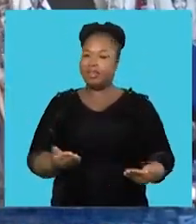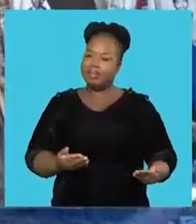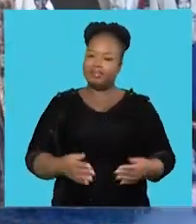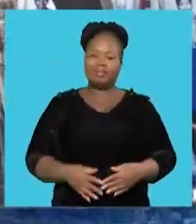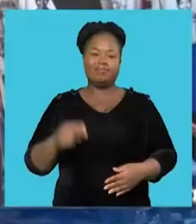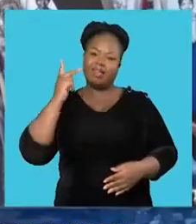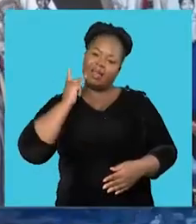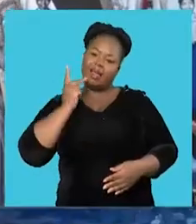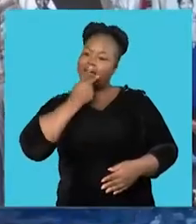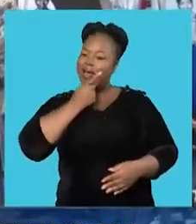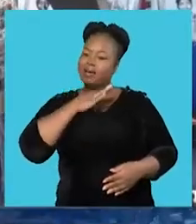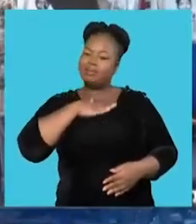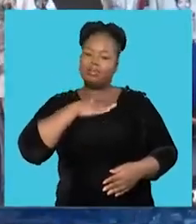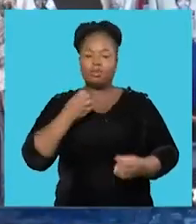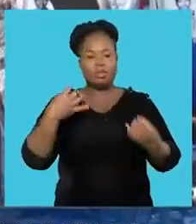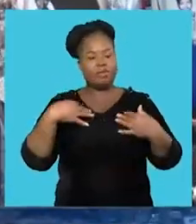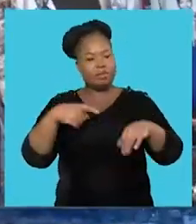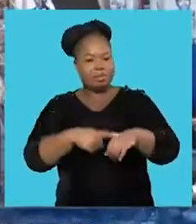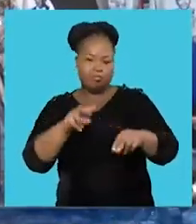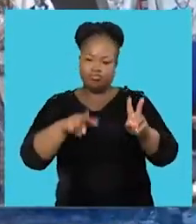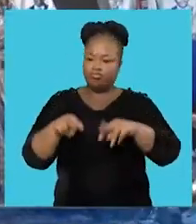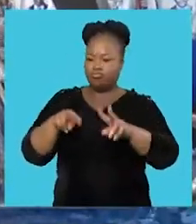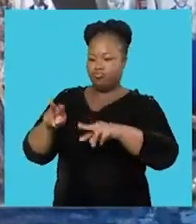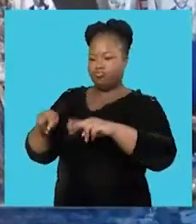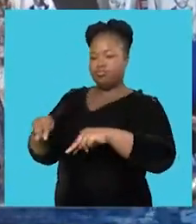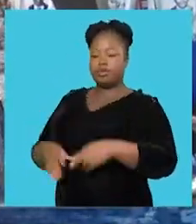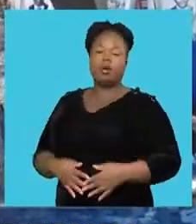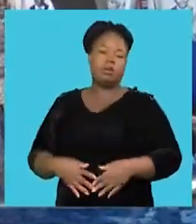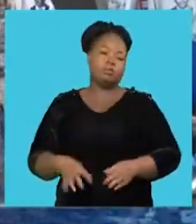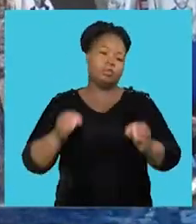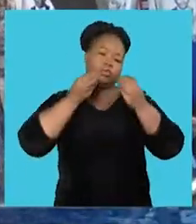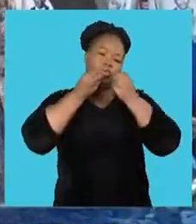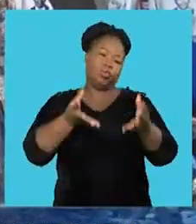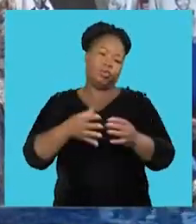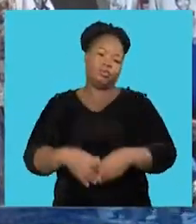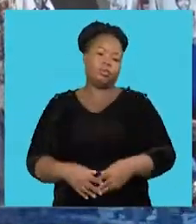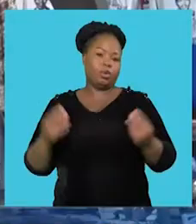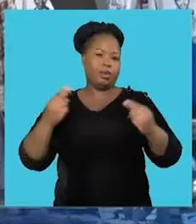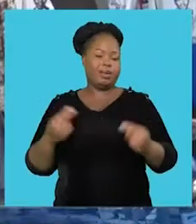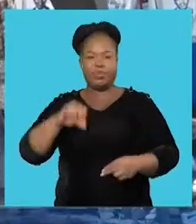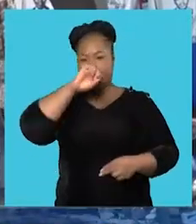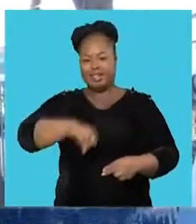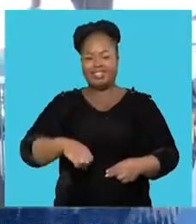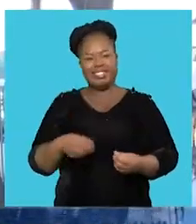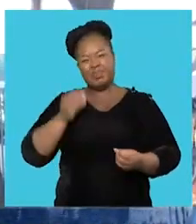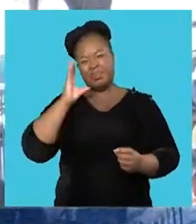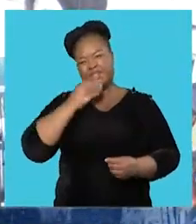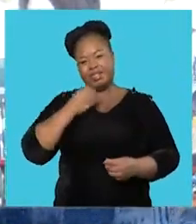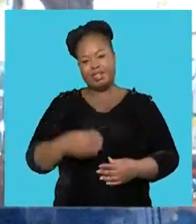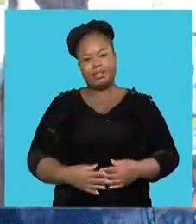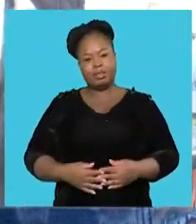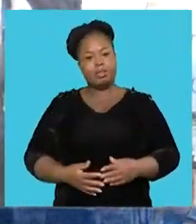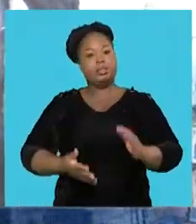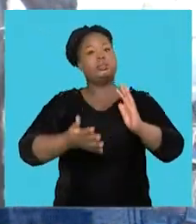kind and giving us time to look around, but it's absolutely stunning. It's a lot of art here and it's gorgeous. The